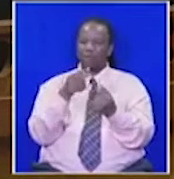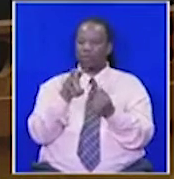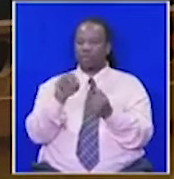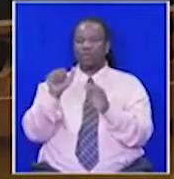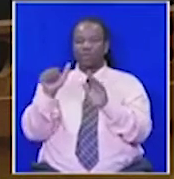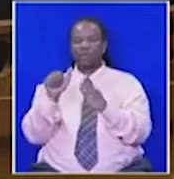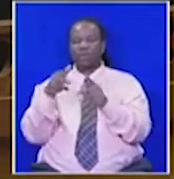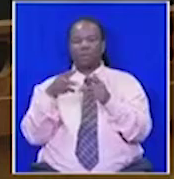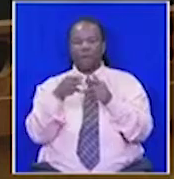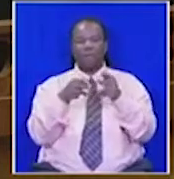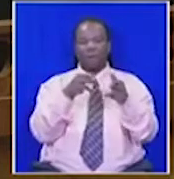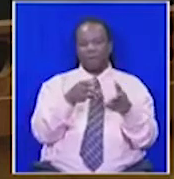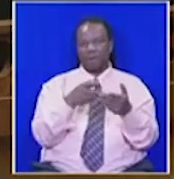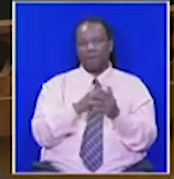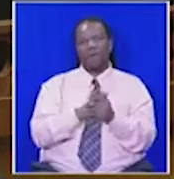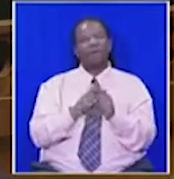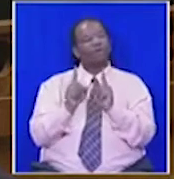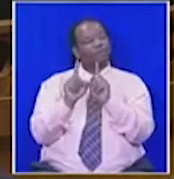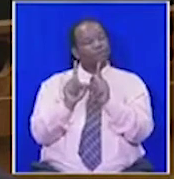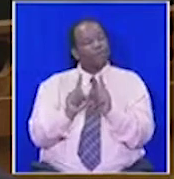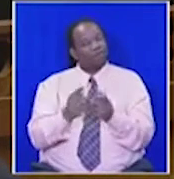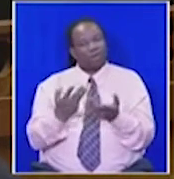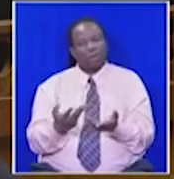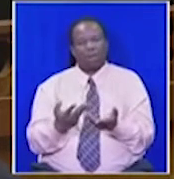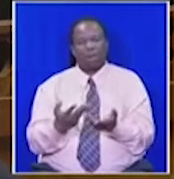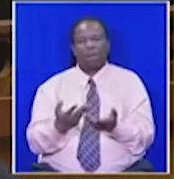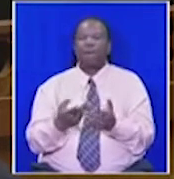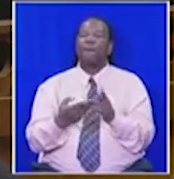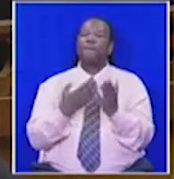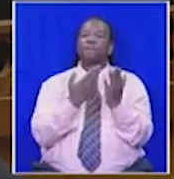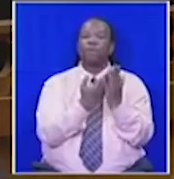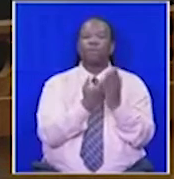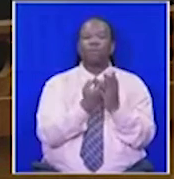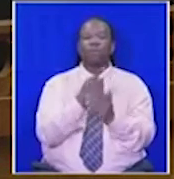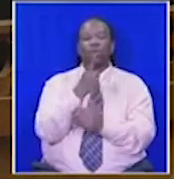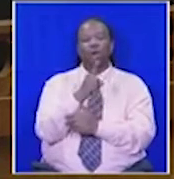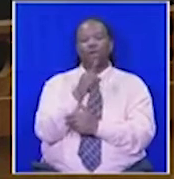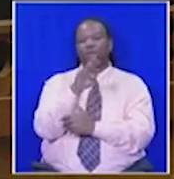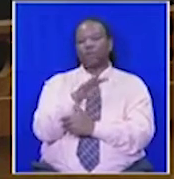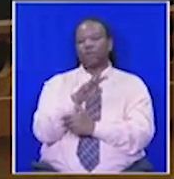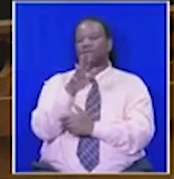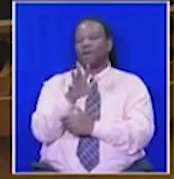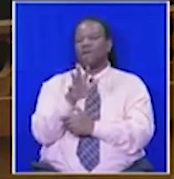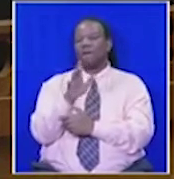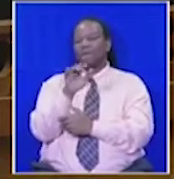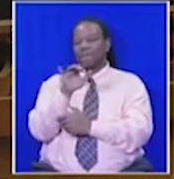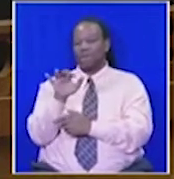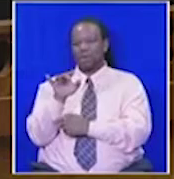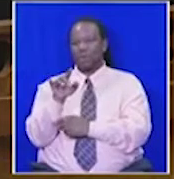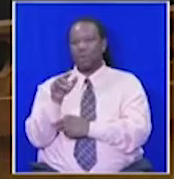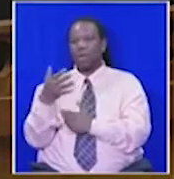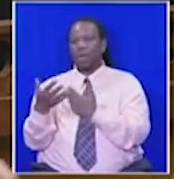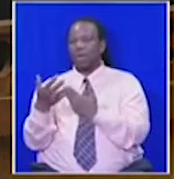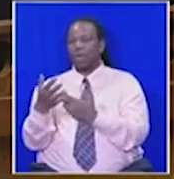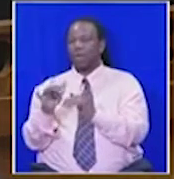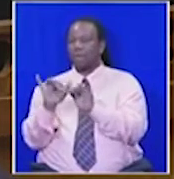2016-17. And then specifically, we proposed to save 584.1 million rand by simulating a hiring